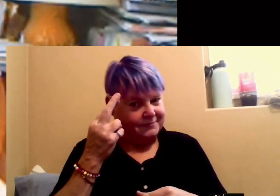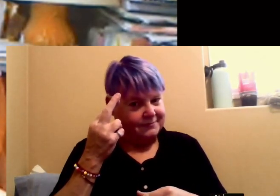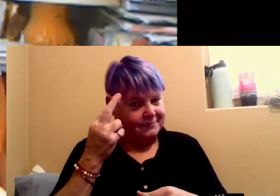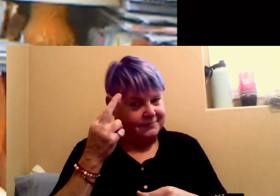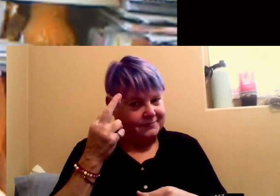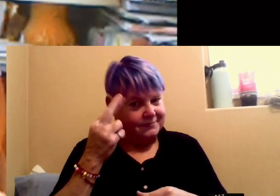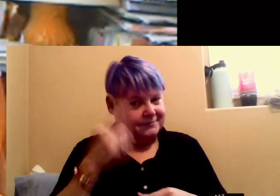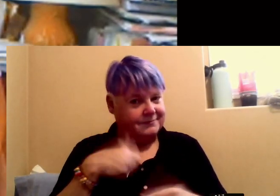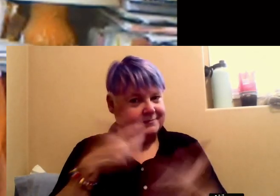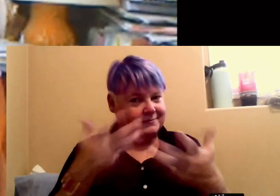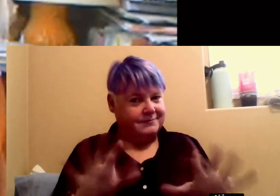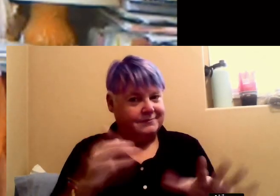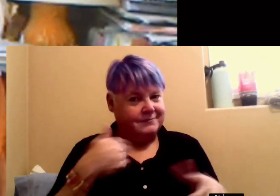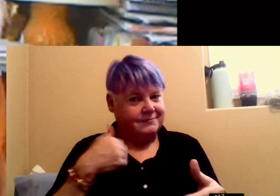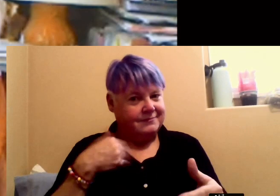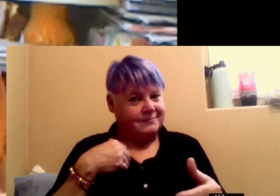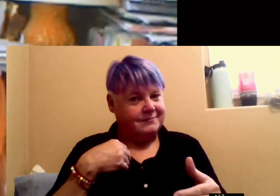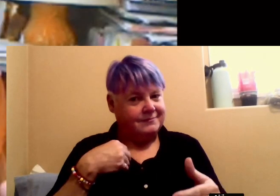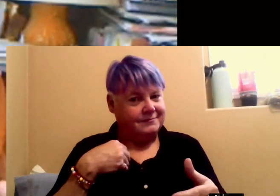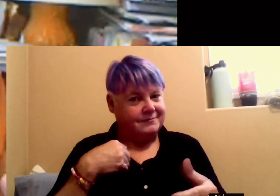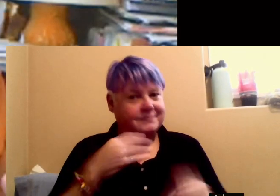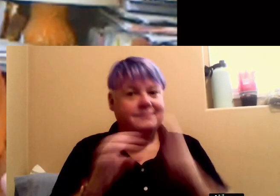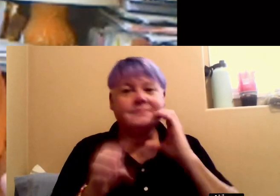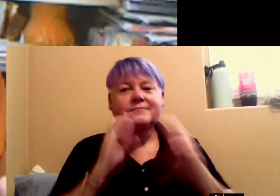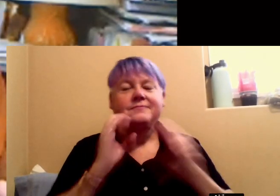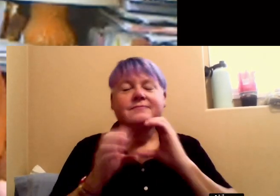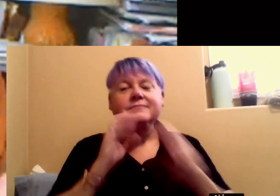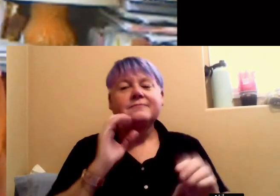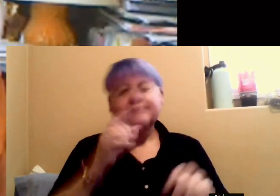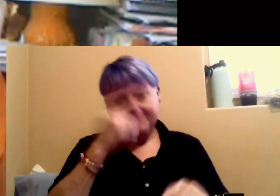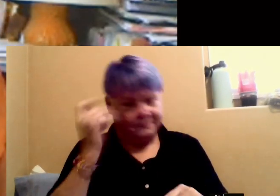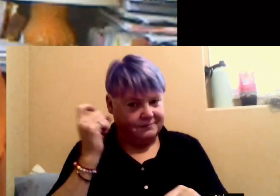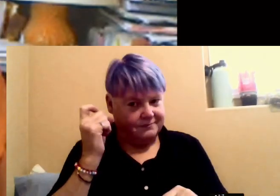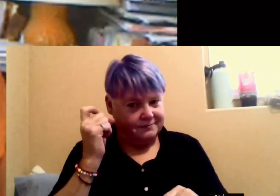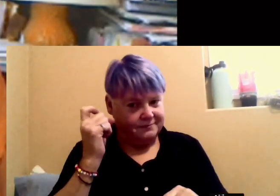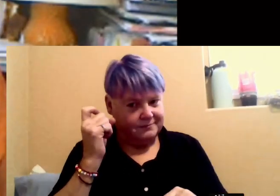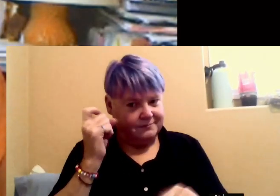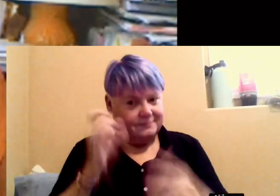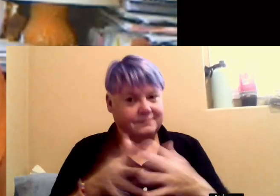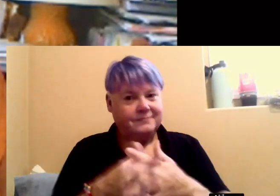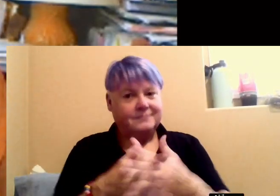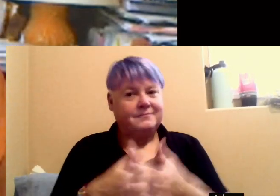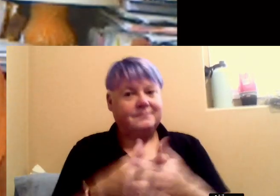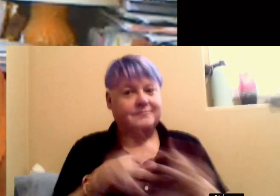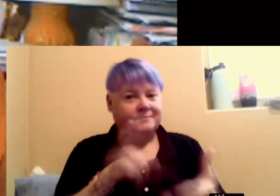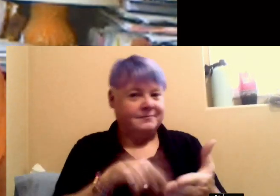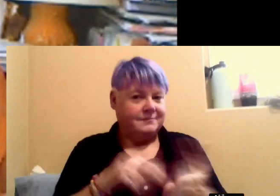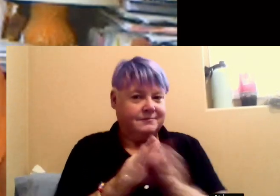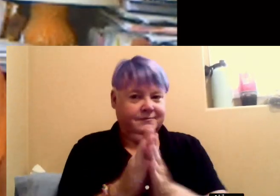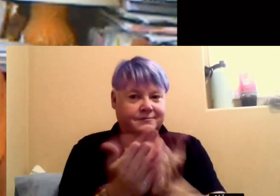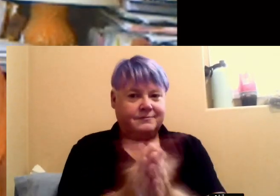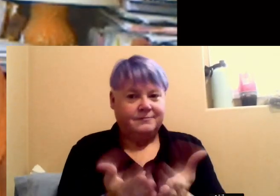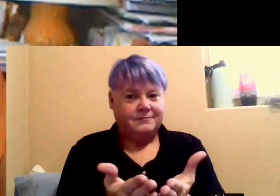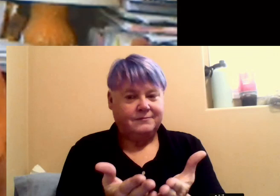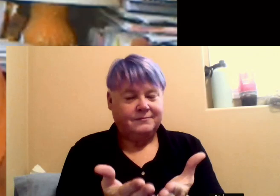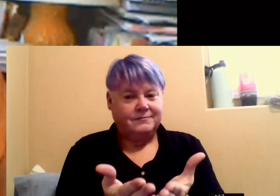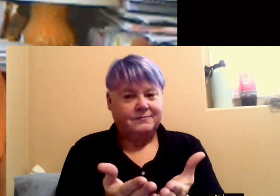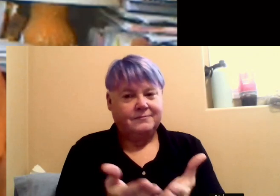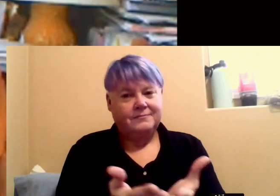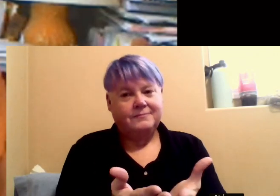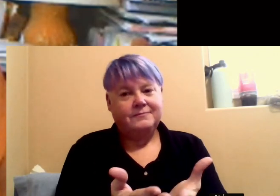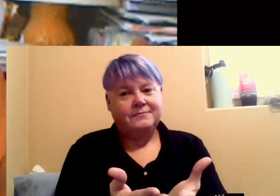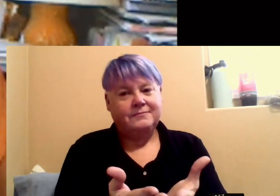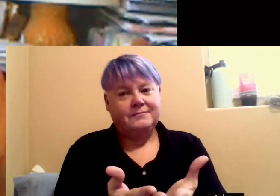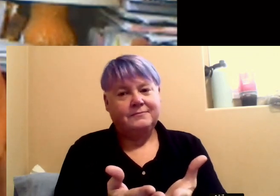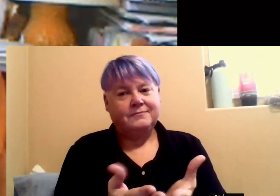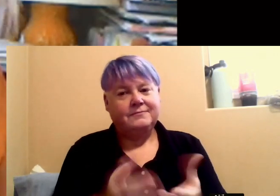I've already had this interesting conversation because Americans who read these books, accuse